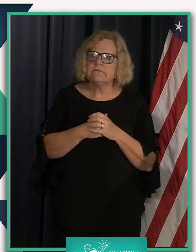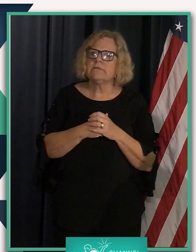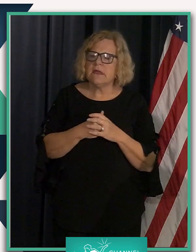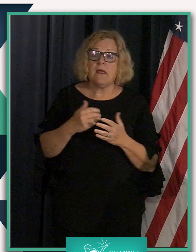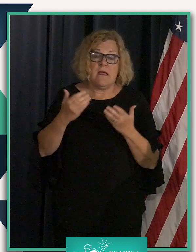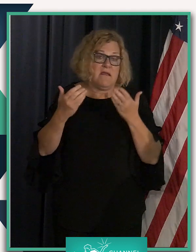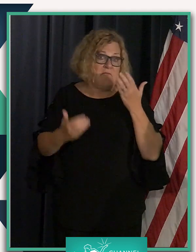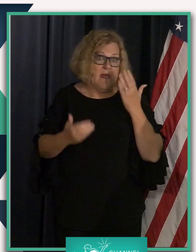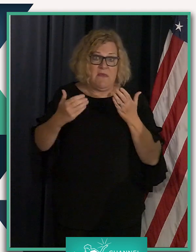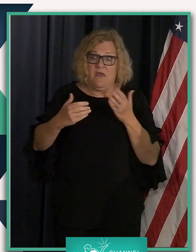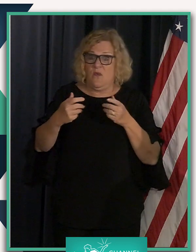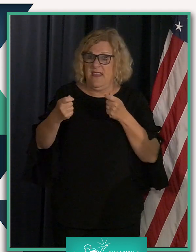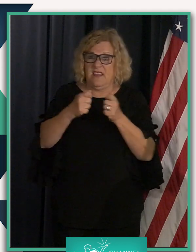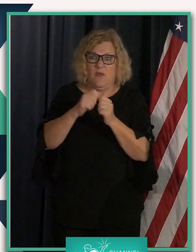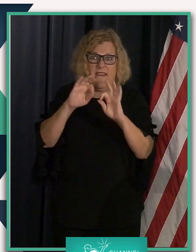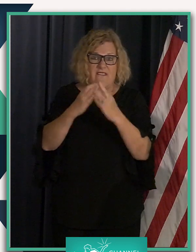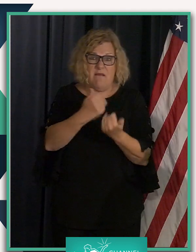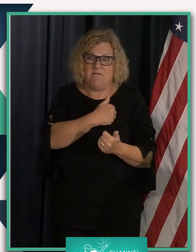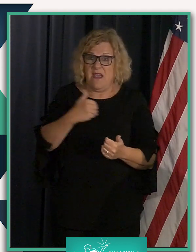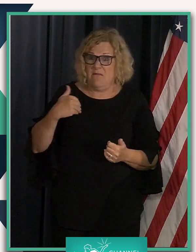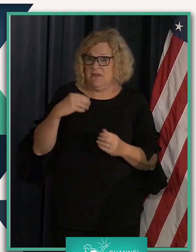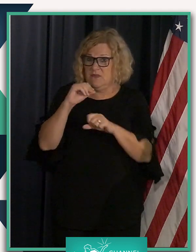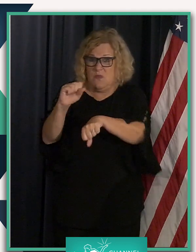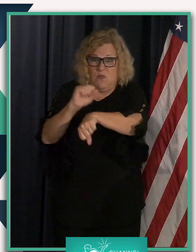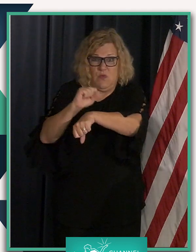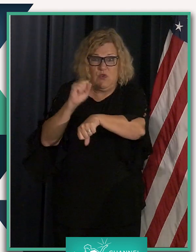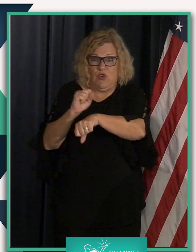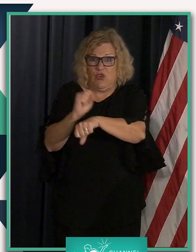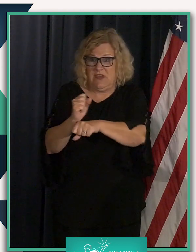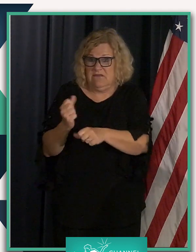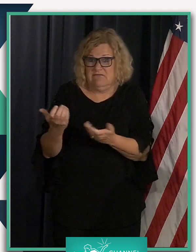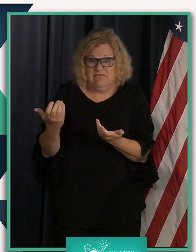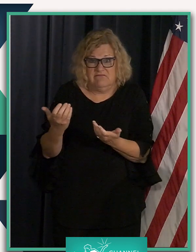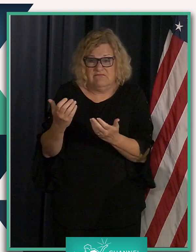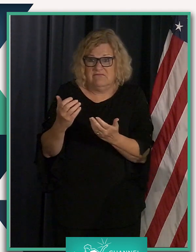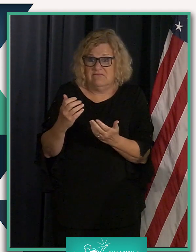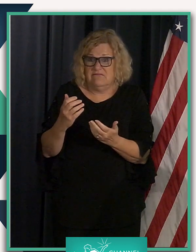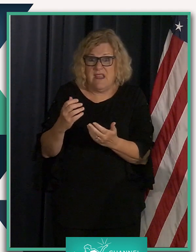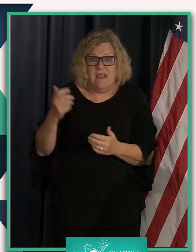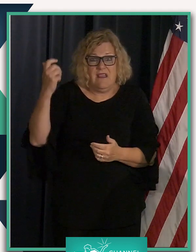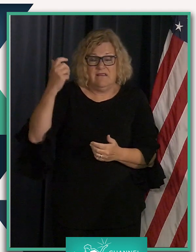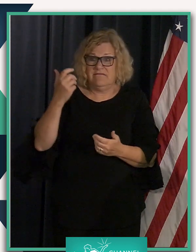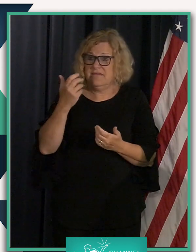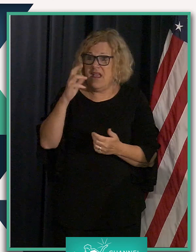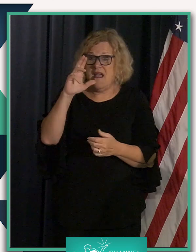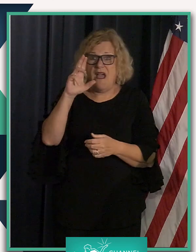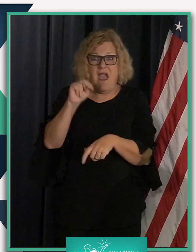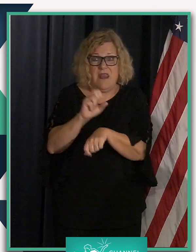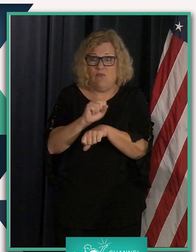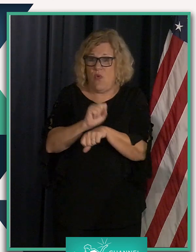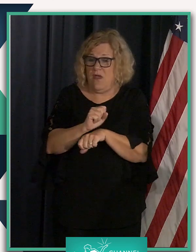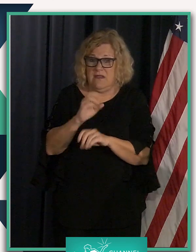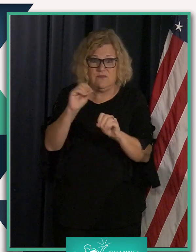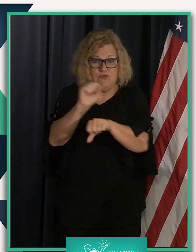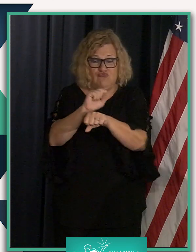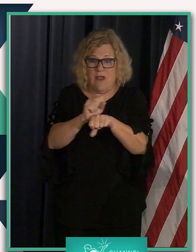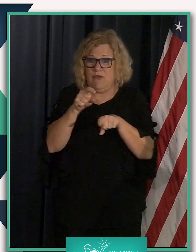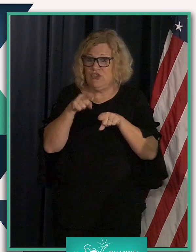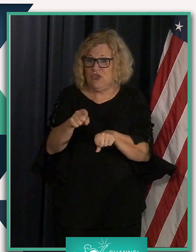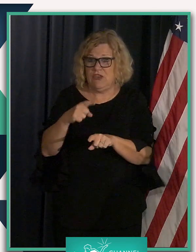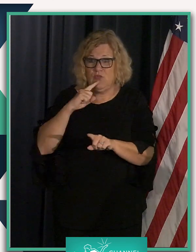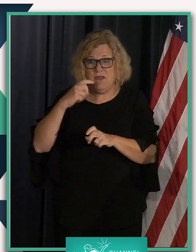may well have been dealing with family members out of work. And home unemployed during a very stressful